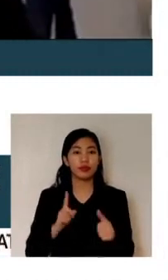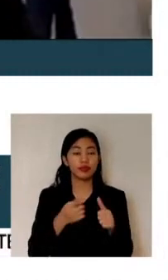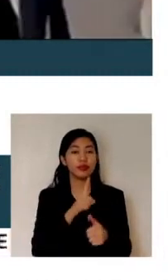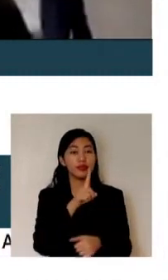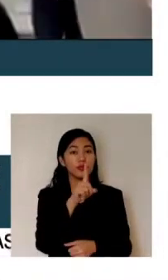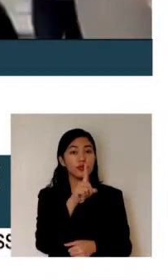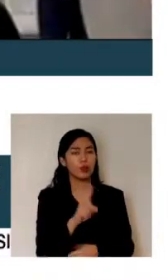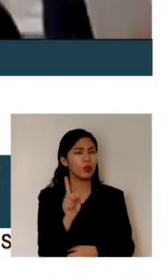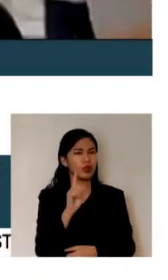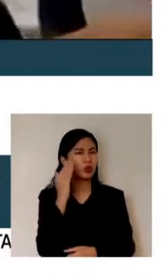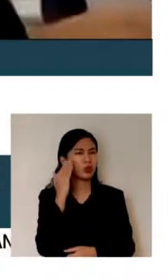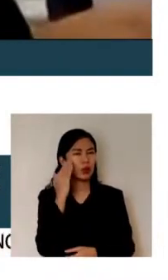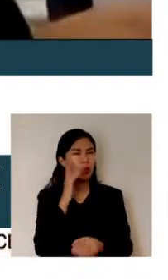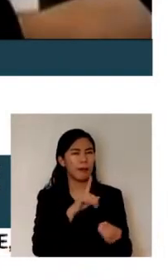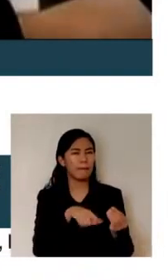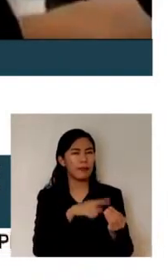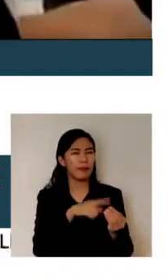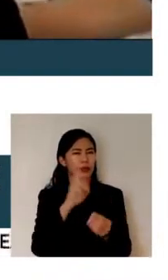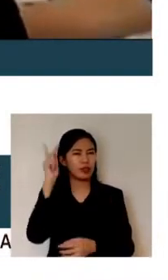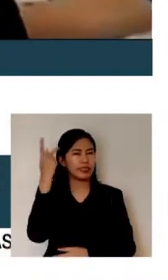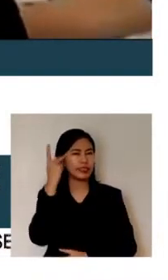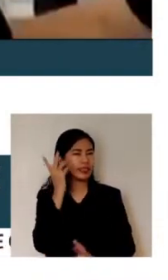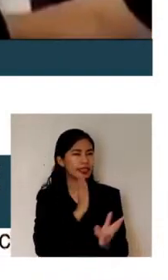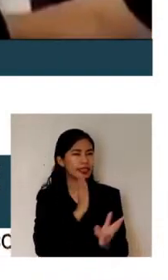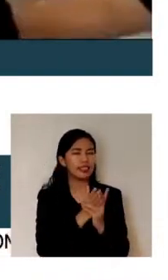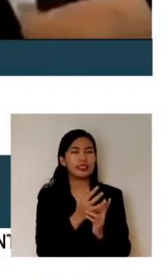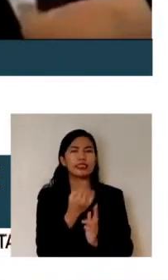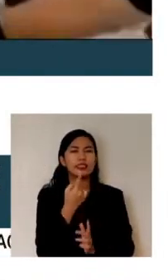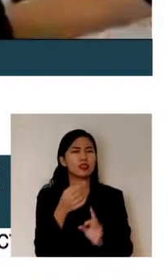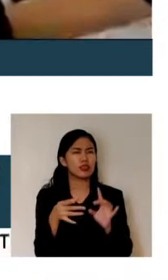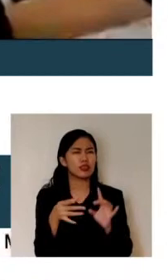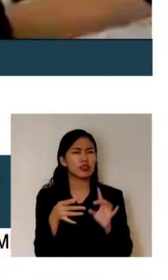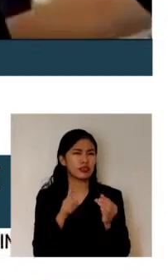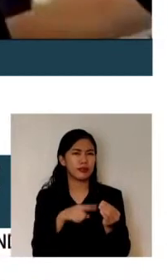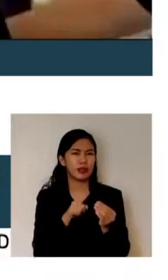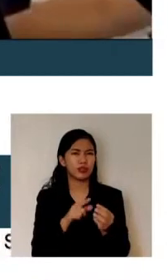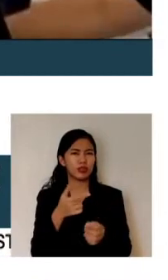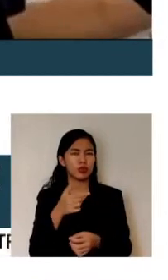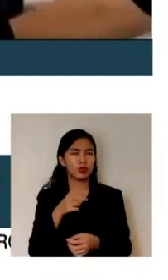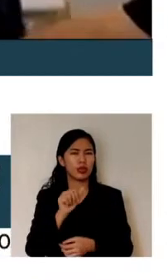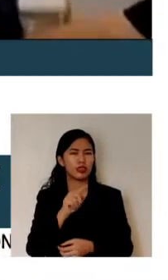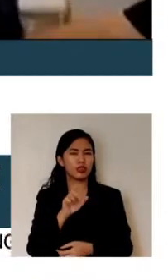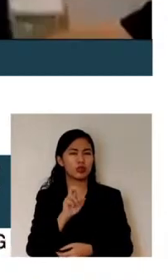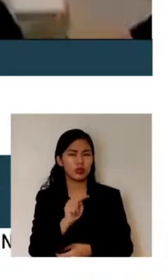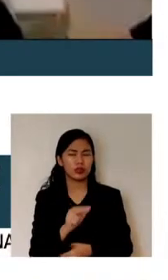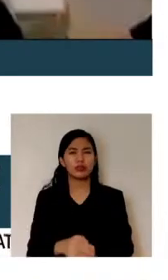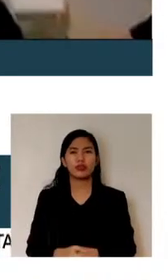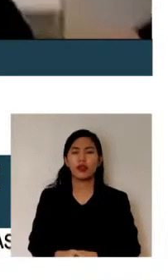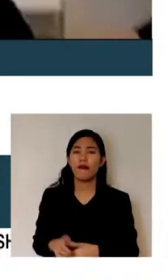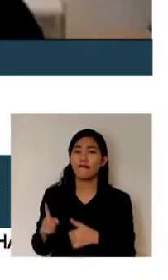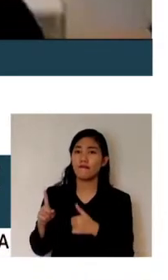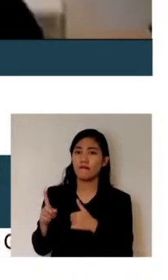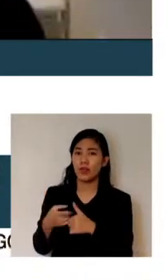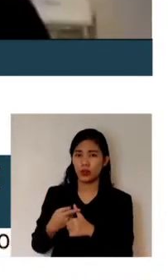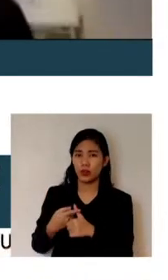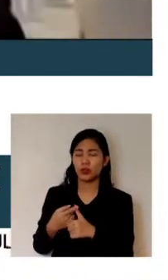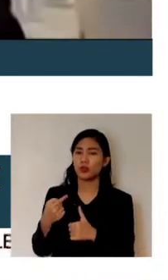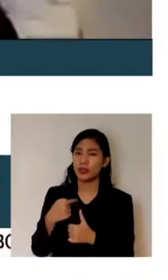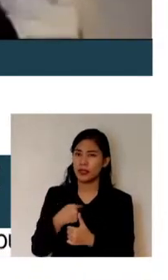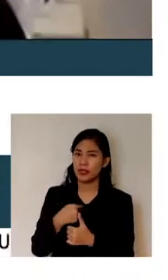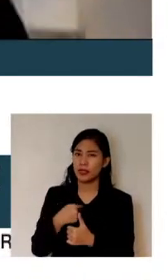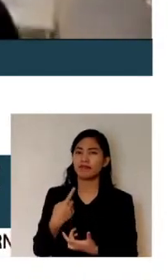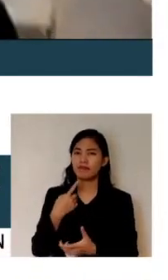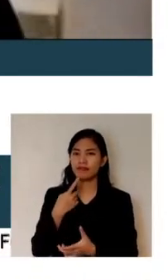know about this political interference that Commissioner Guanzon is talking about? Well, first, let me say